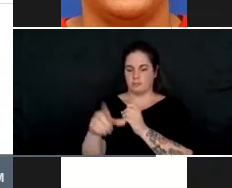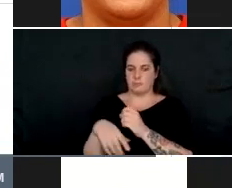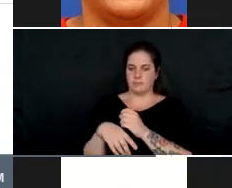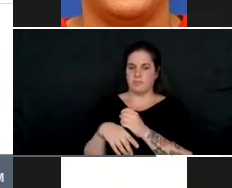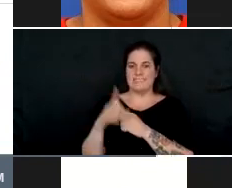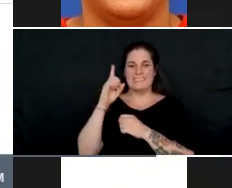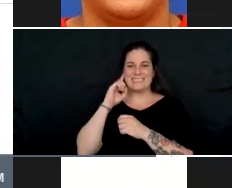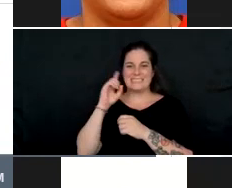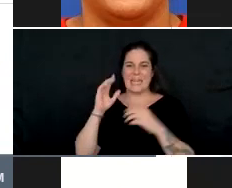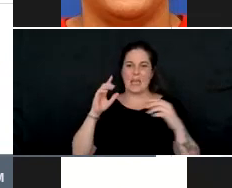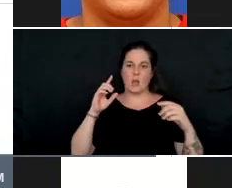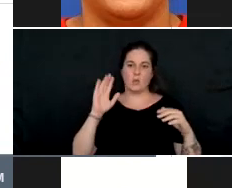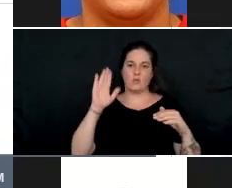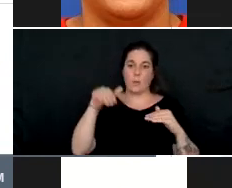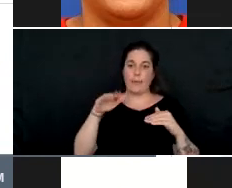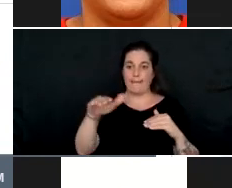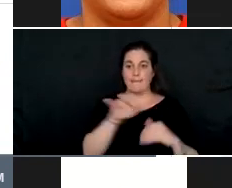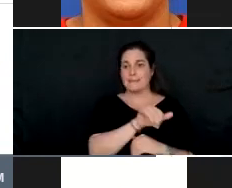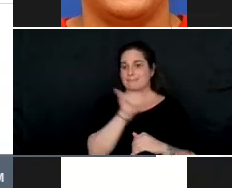an example of a longitudinal wave.